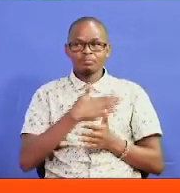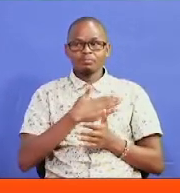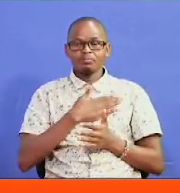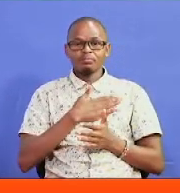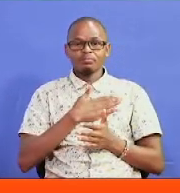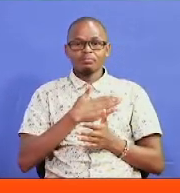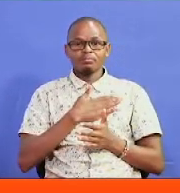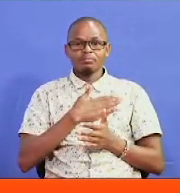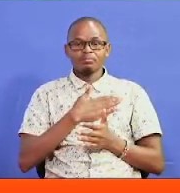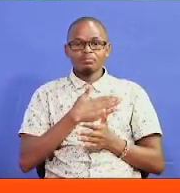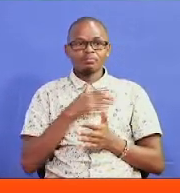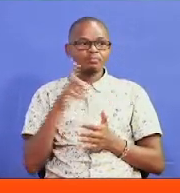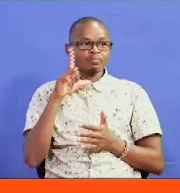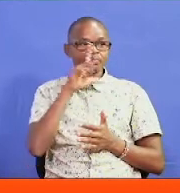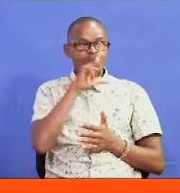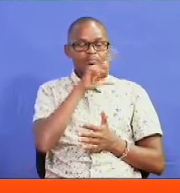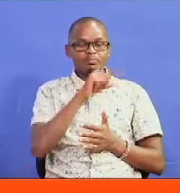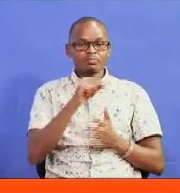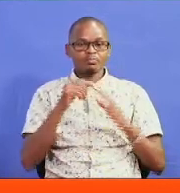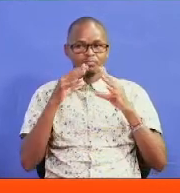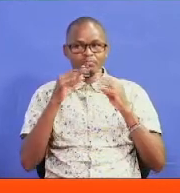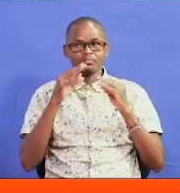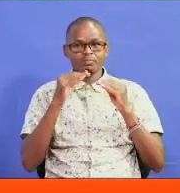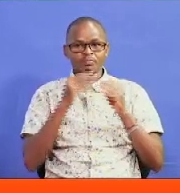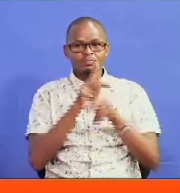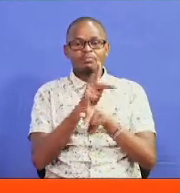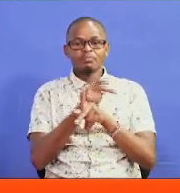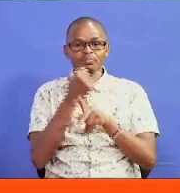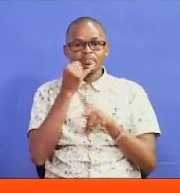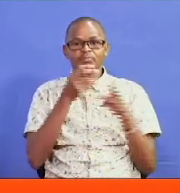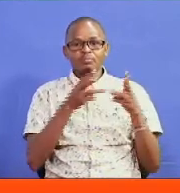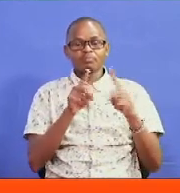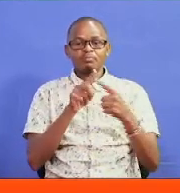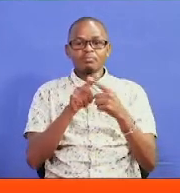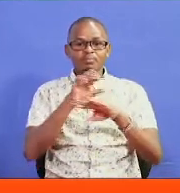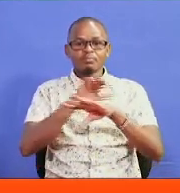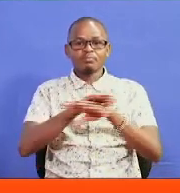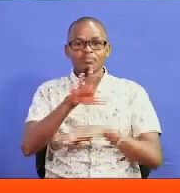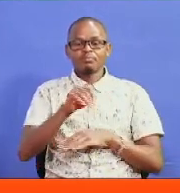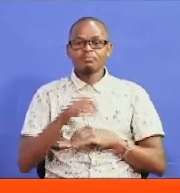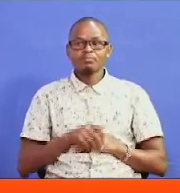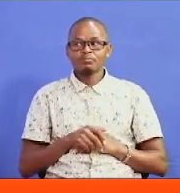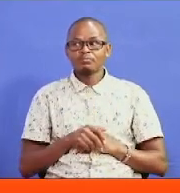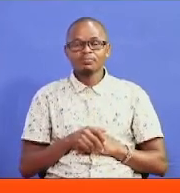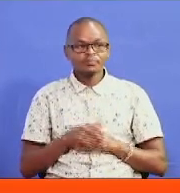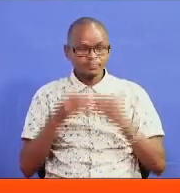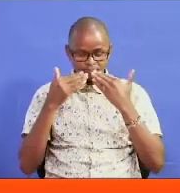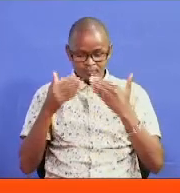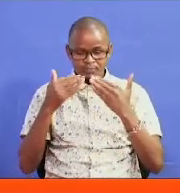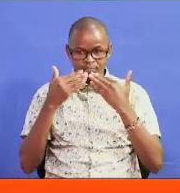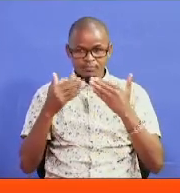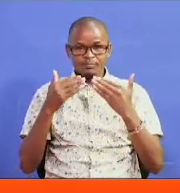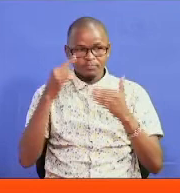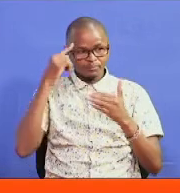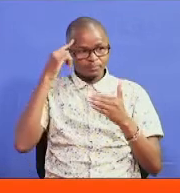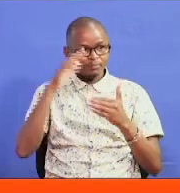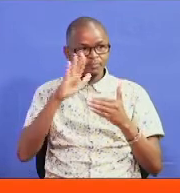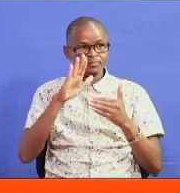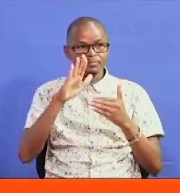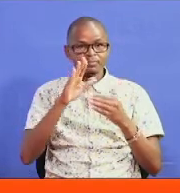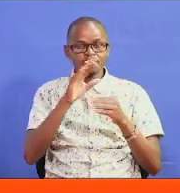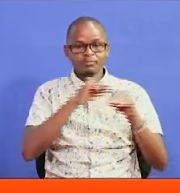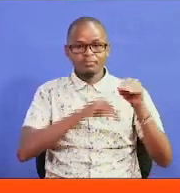my parting shot. Yeah, so prevention is the way to go. All right. Yeah. And thank you so much, of course, for your